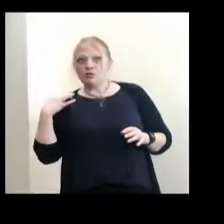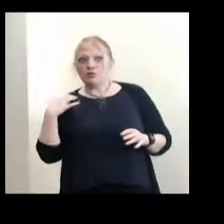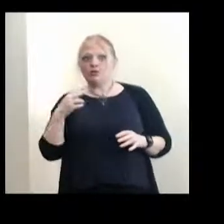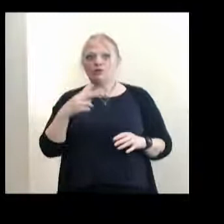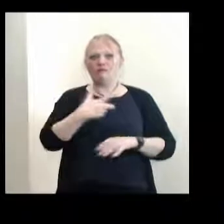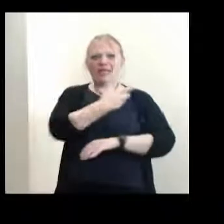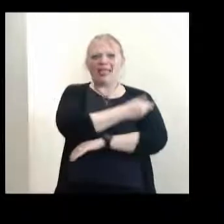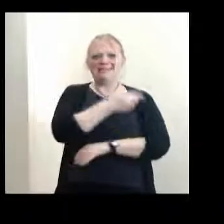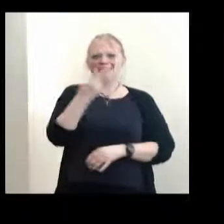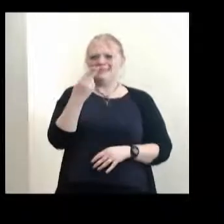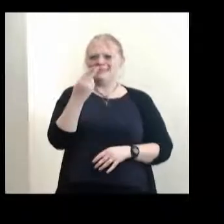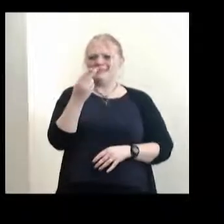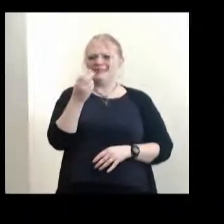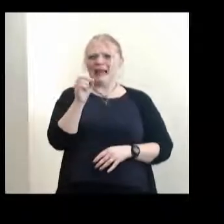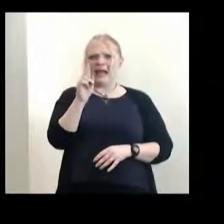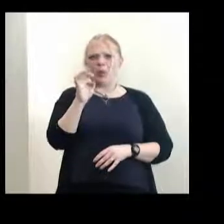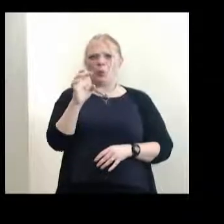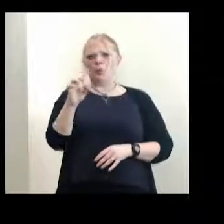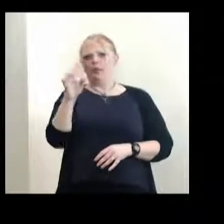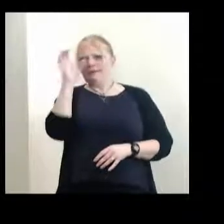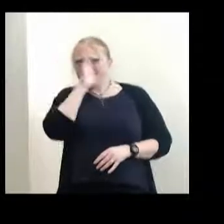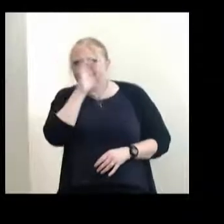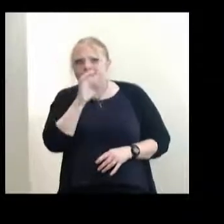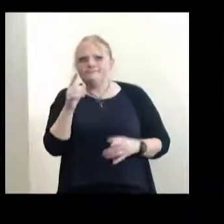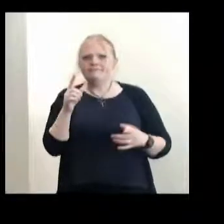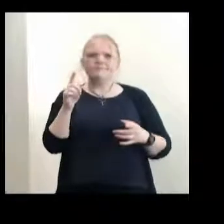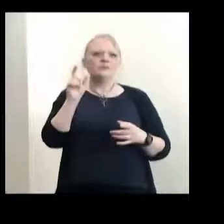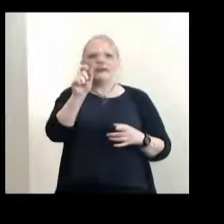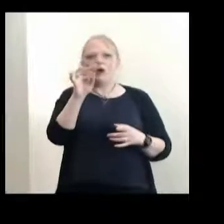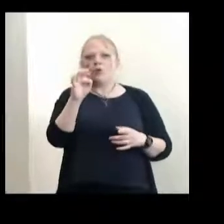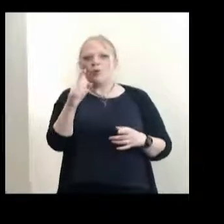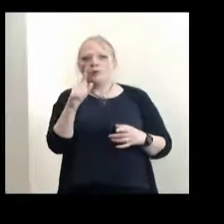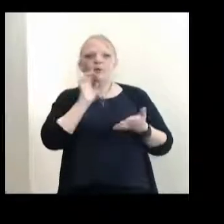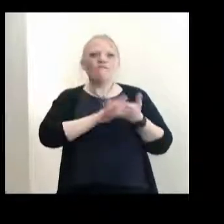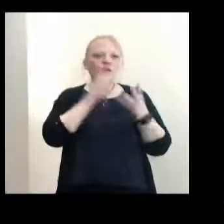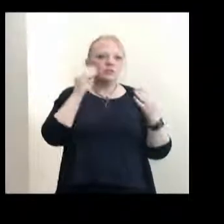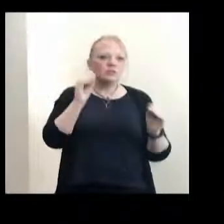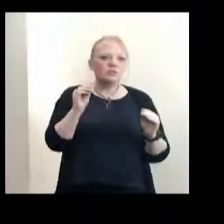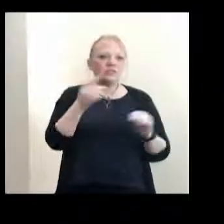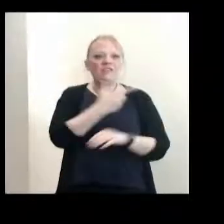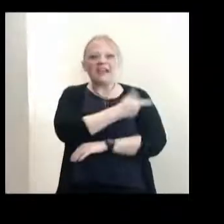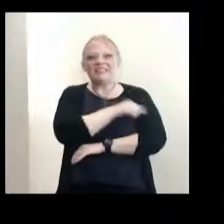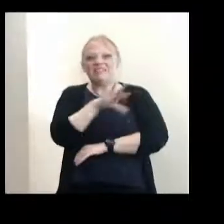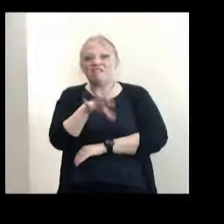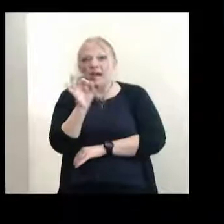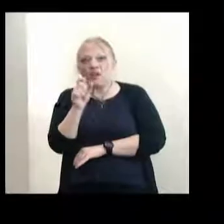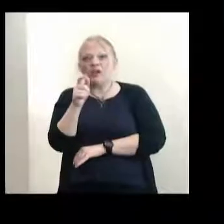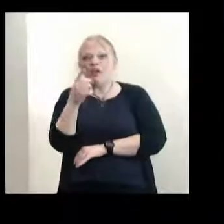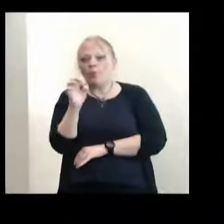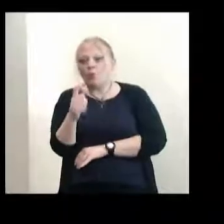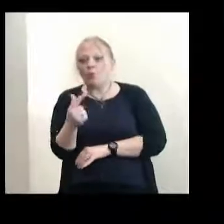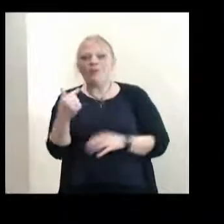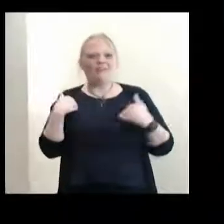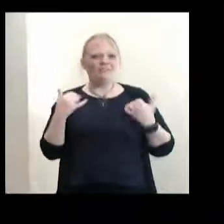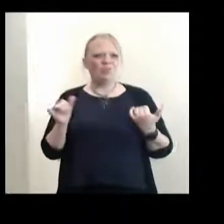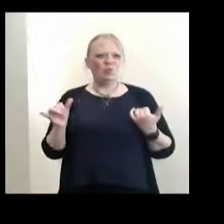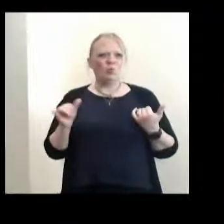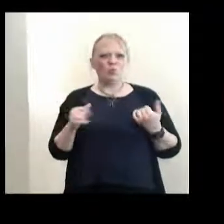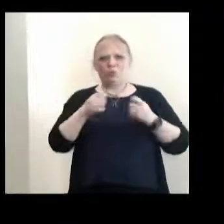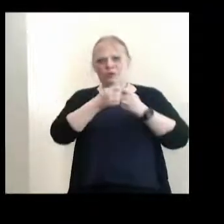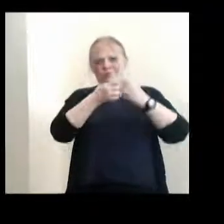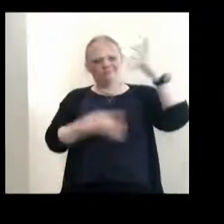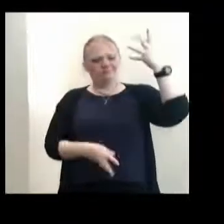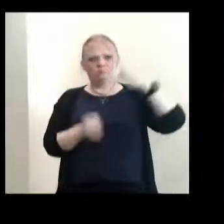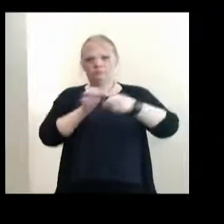Vaccinehound.org gives a lot of different sites, including for pharmacies. Vaccinefinder.org also has it. So there are plenty